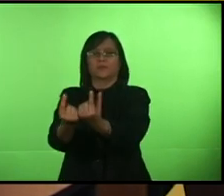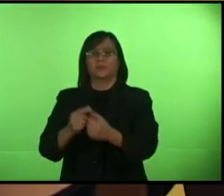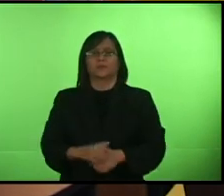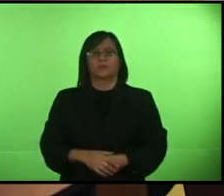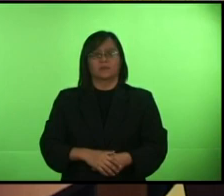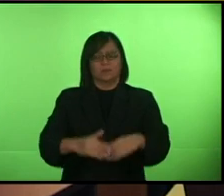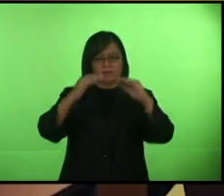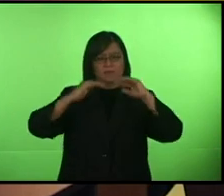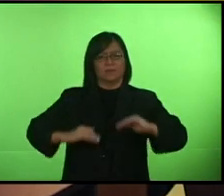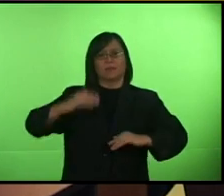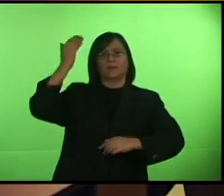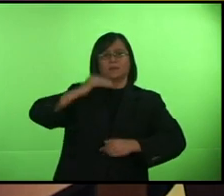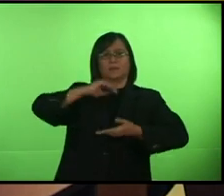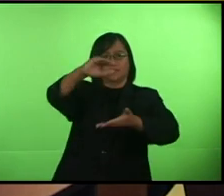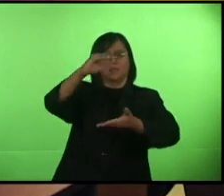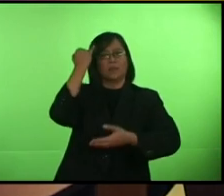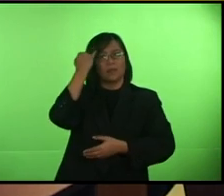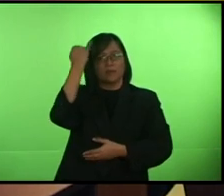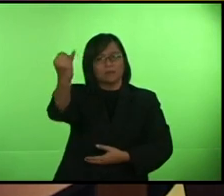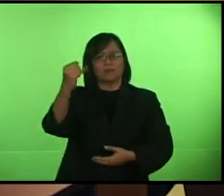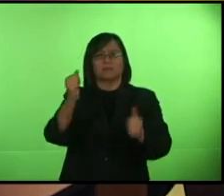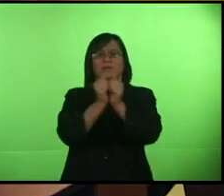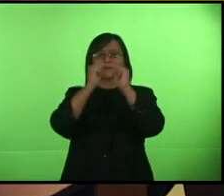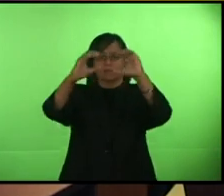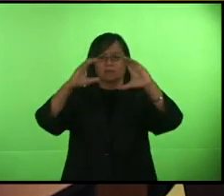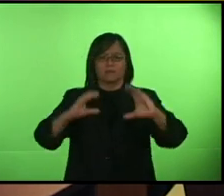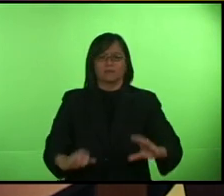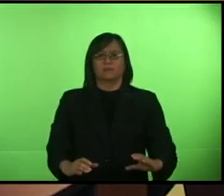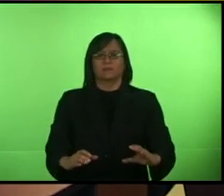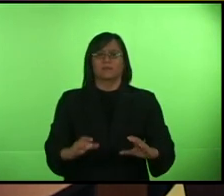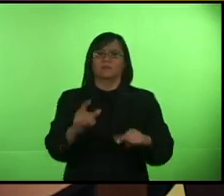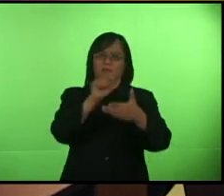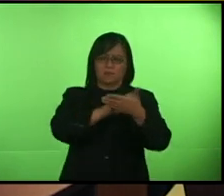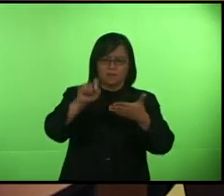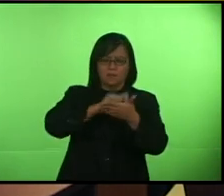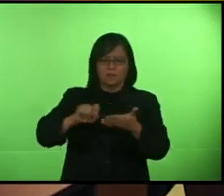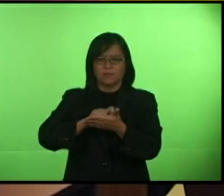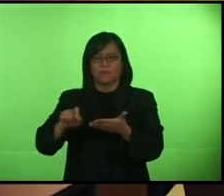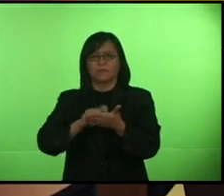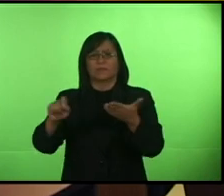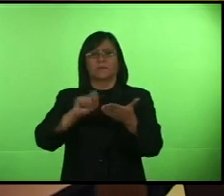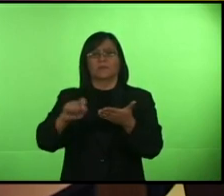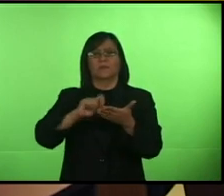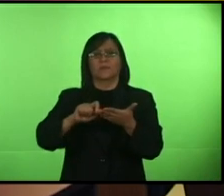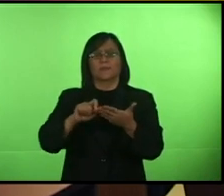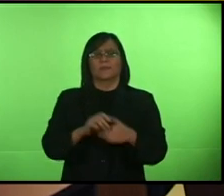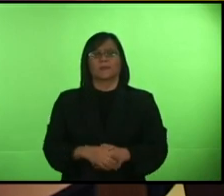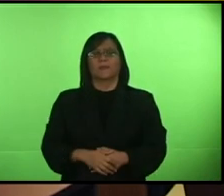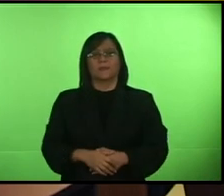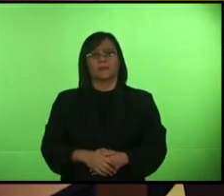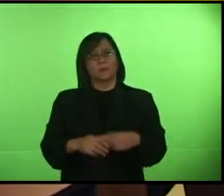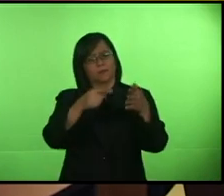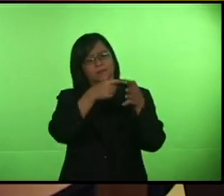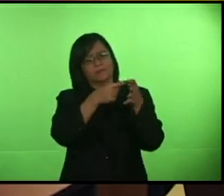Okay. Next, presentation of ideas in a coherent manner in written form. So all these